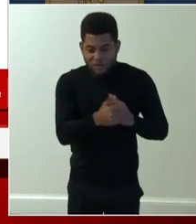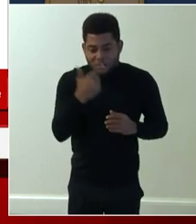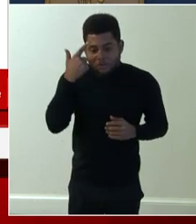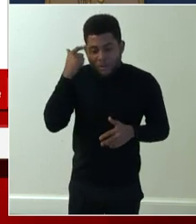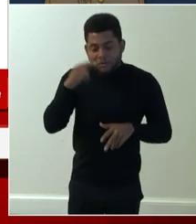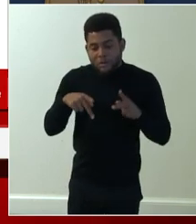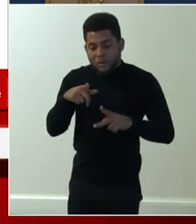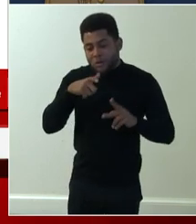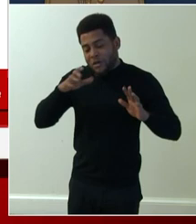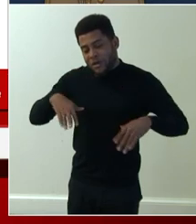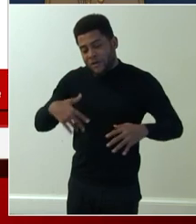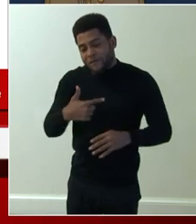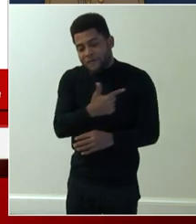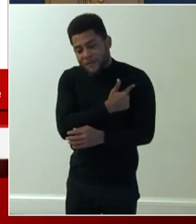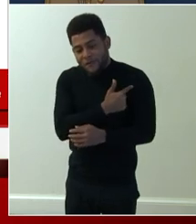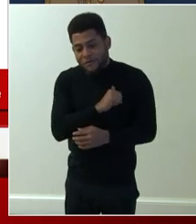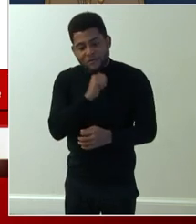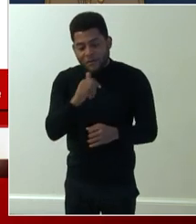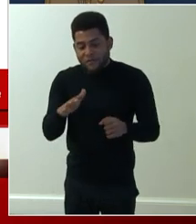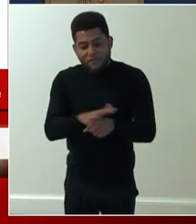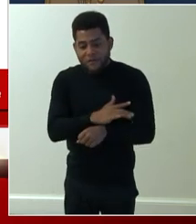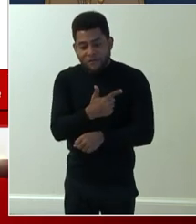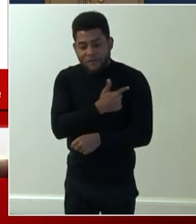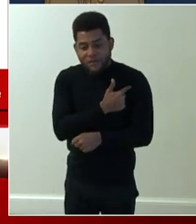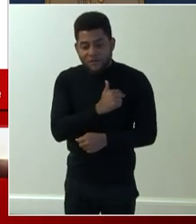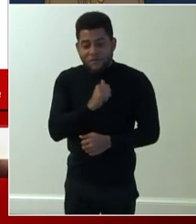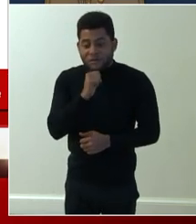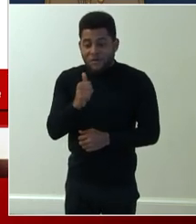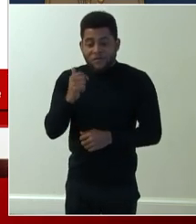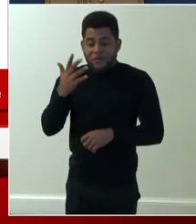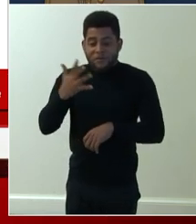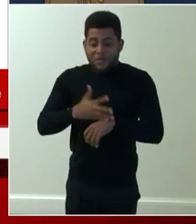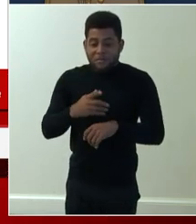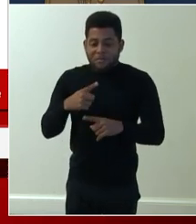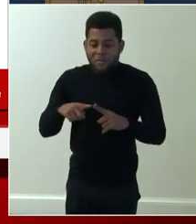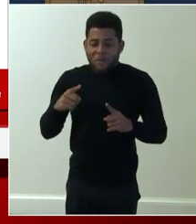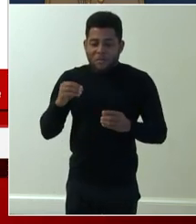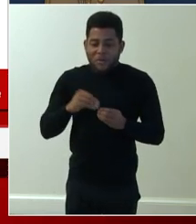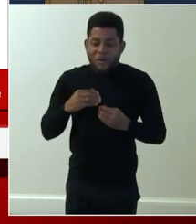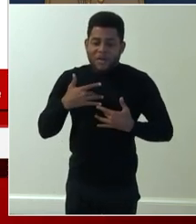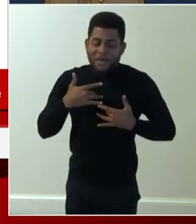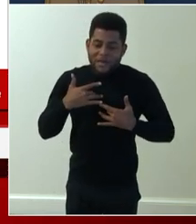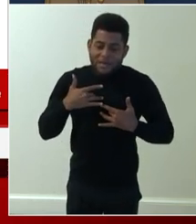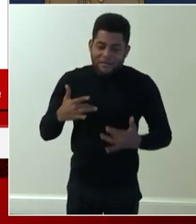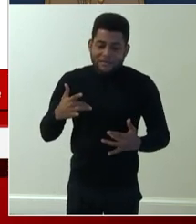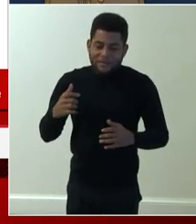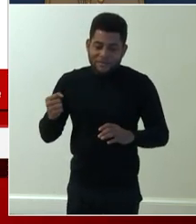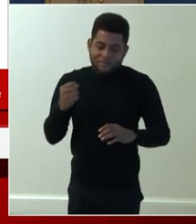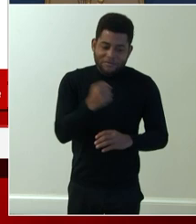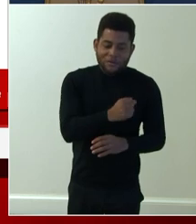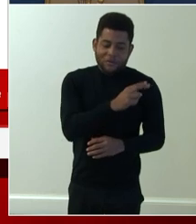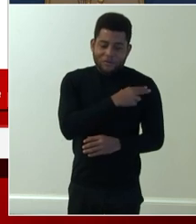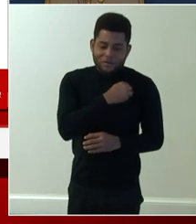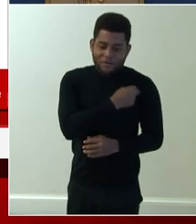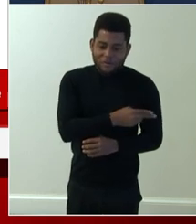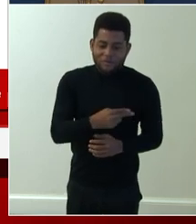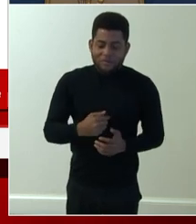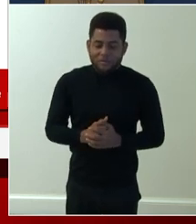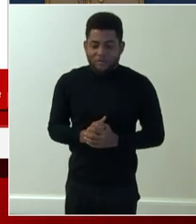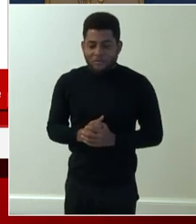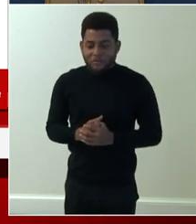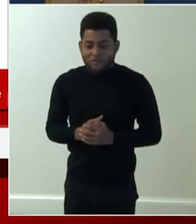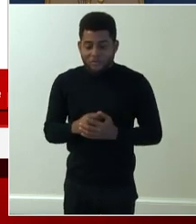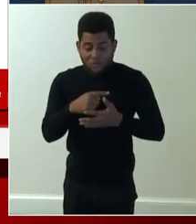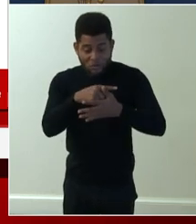are unvaccinated or not fully vaccinated are 5 times more likely to be hospitalized. So those numbers